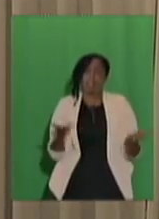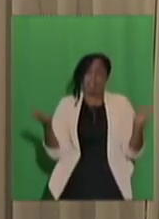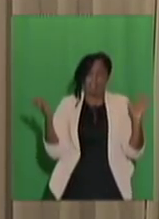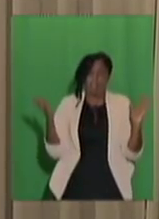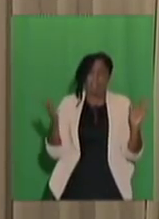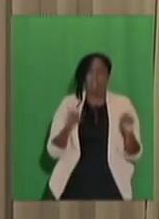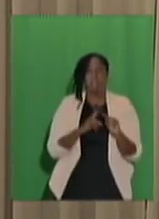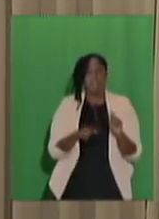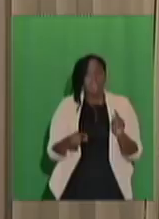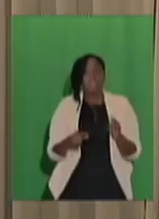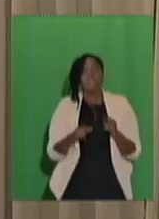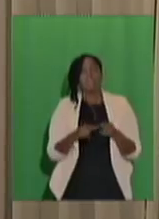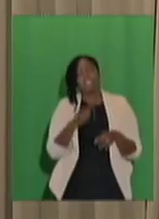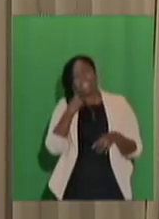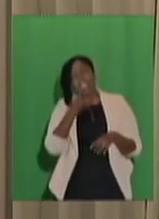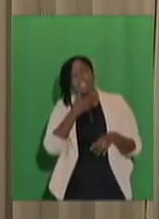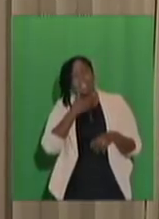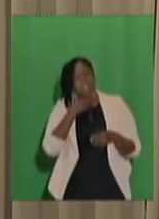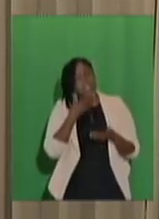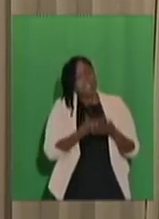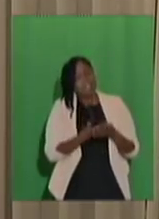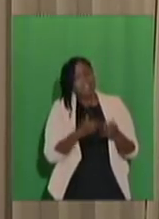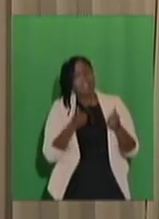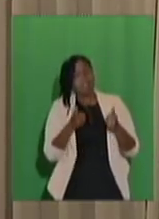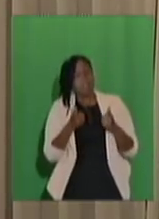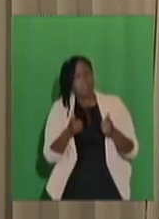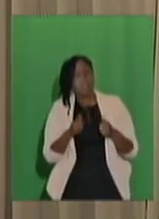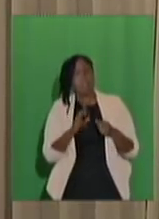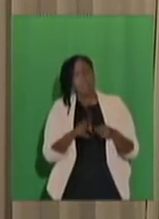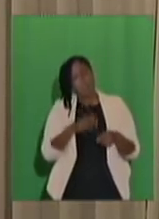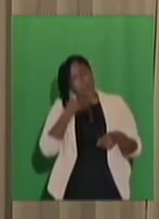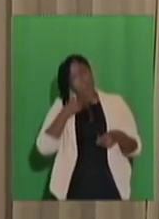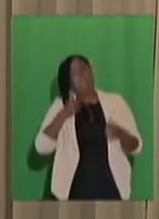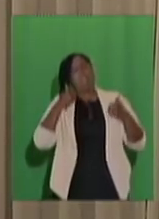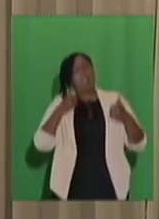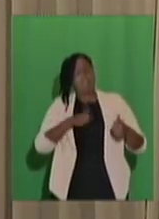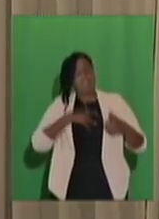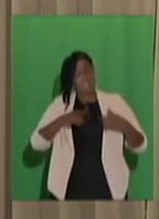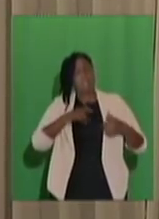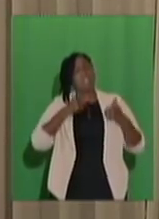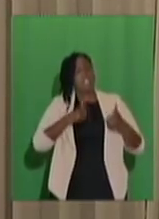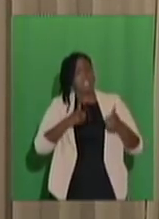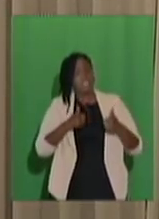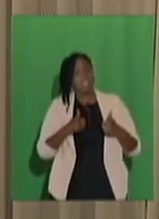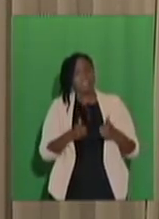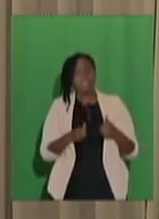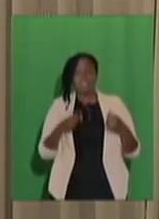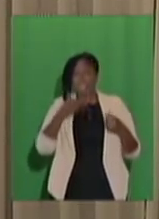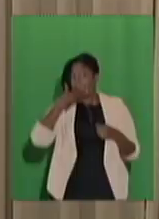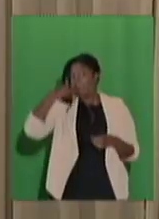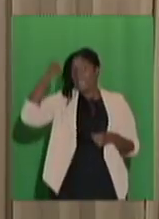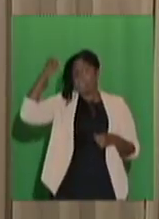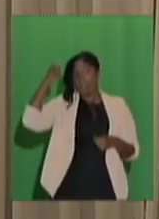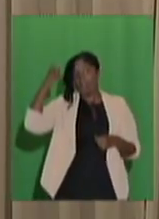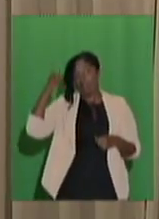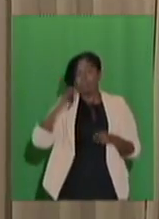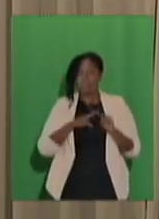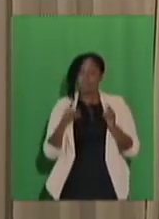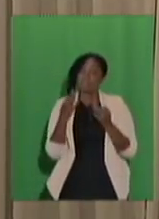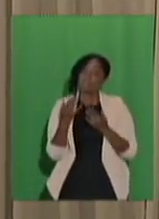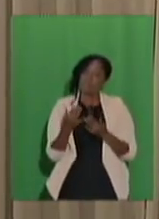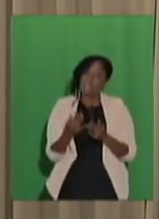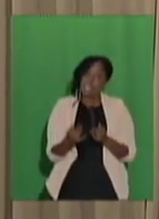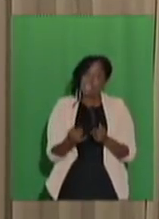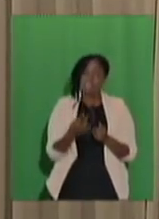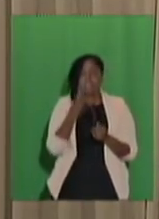It is basically well people that have recovered, but we still have to wait for the negatives to ensure there is no risk of spread to the population when